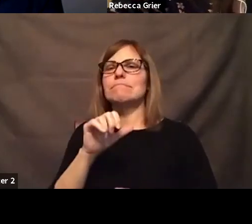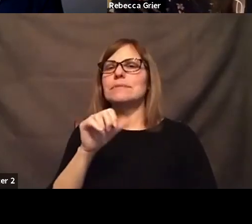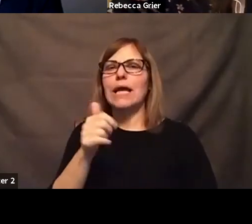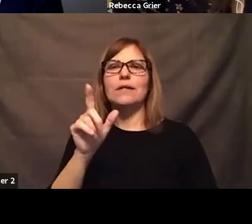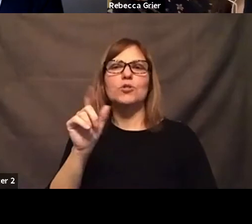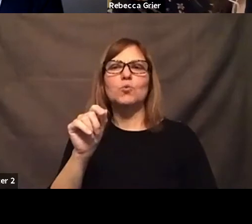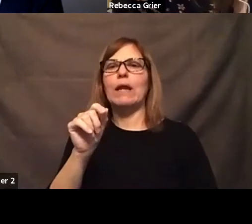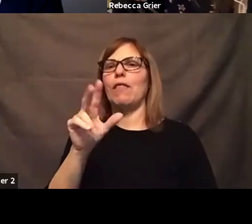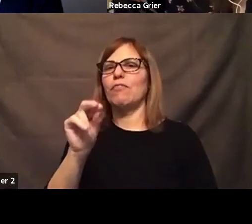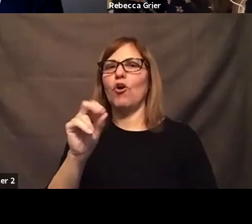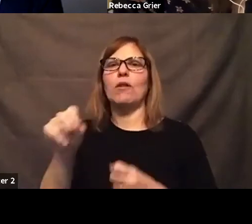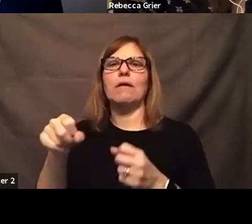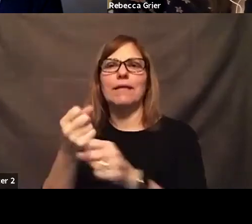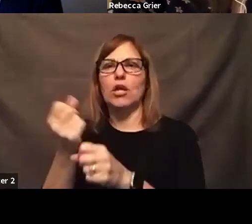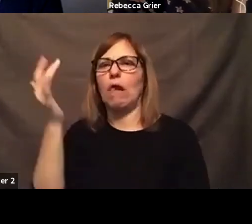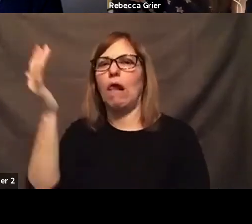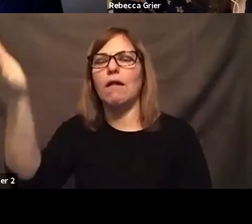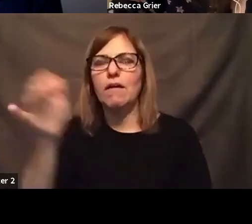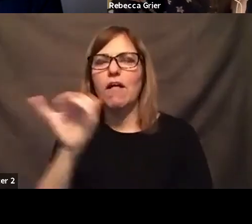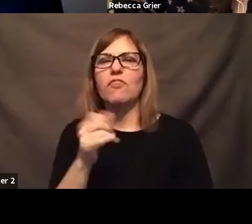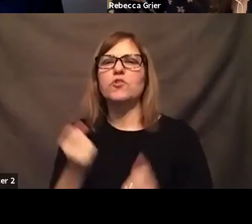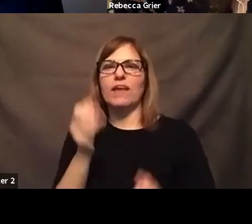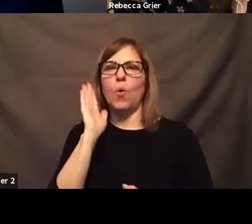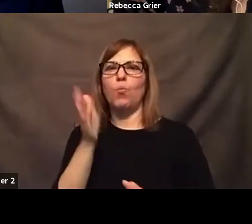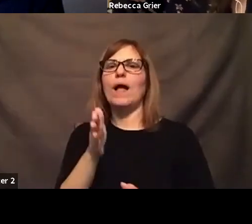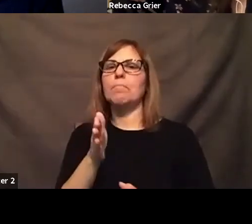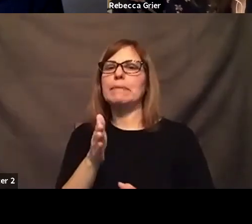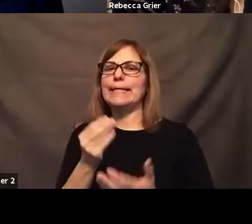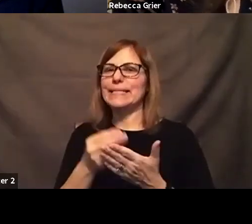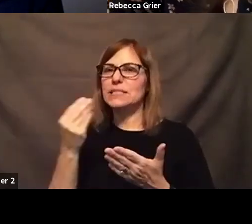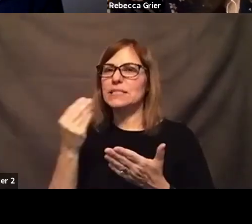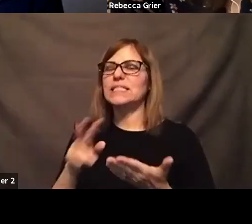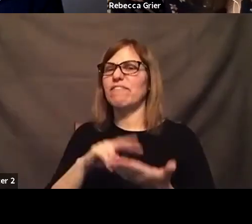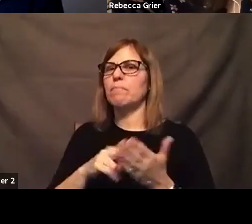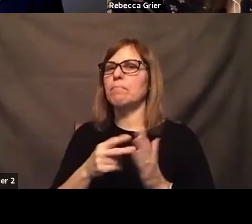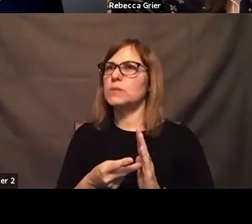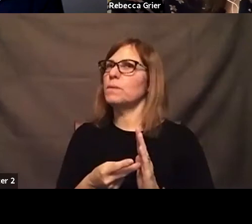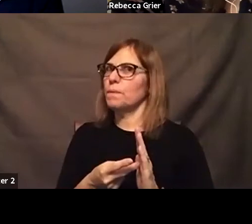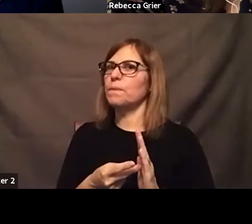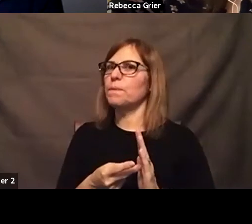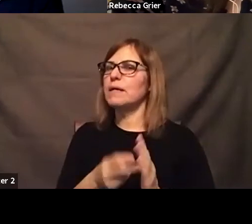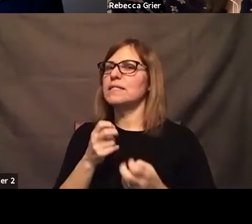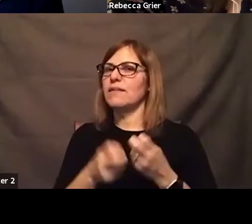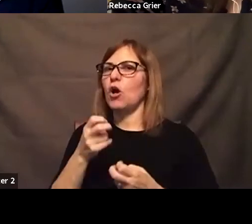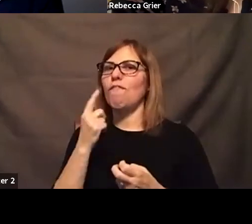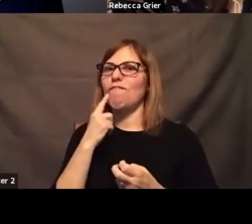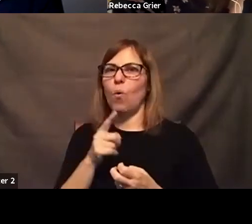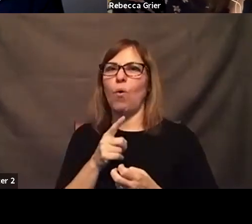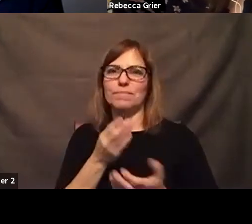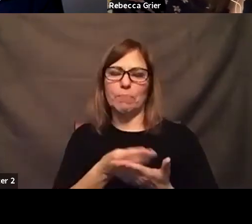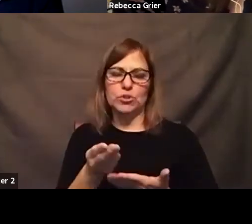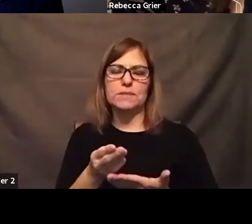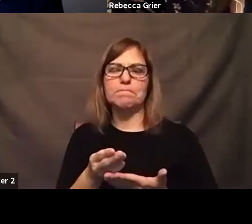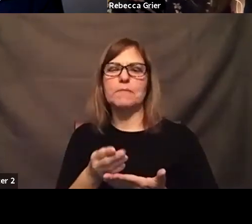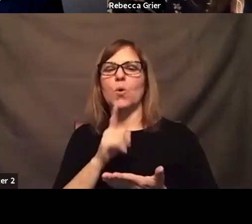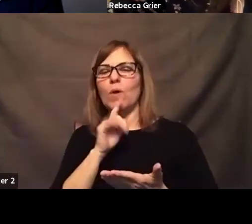to be prohibitively expensive for quite a long period of time. And the maintenance on the sensors and the